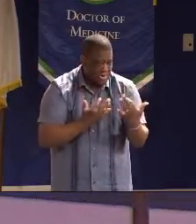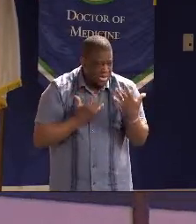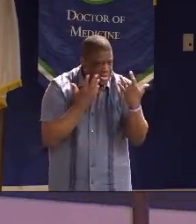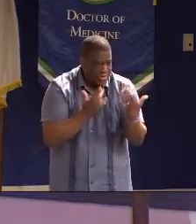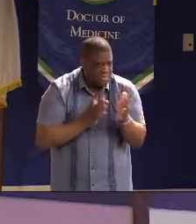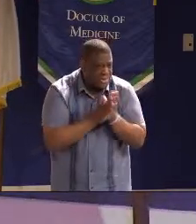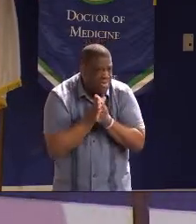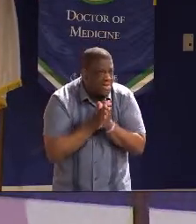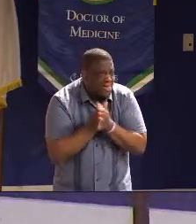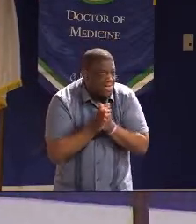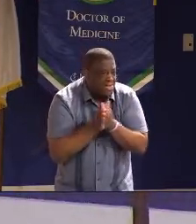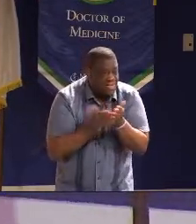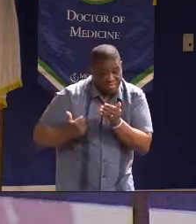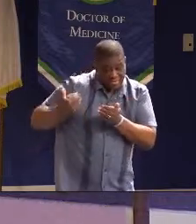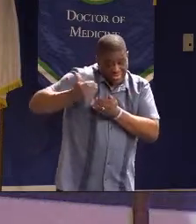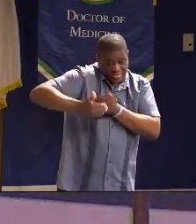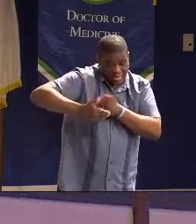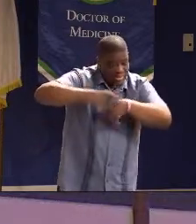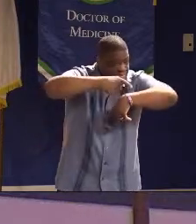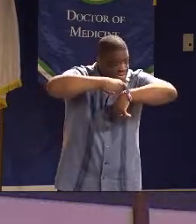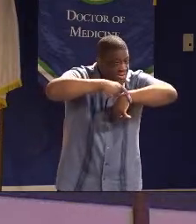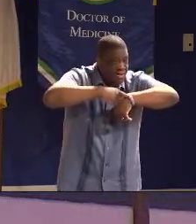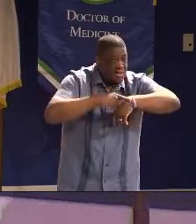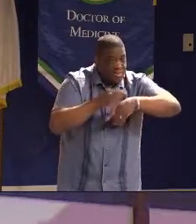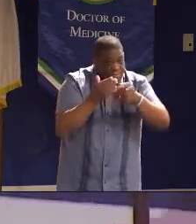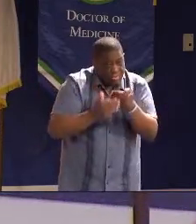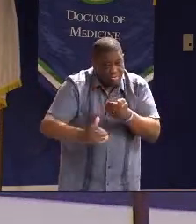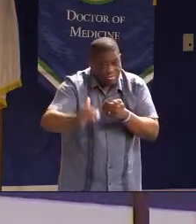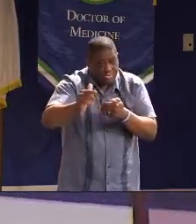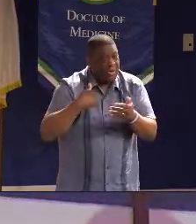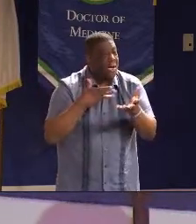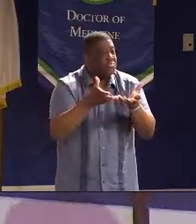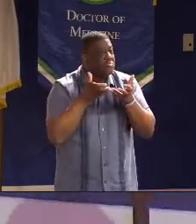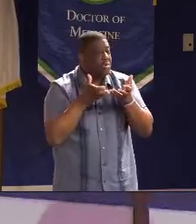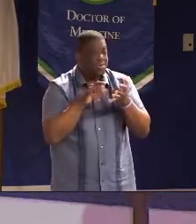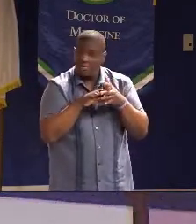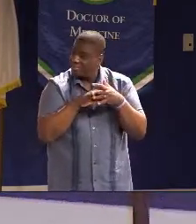anticipation for the next. I begin.